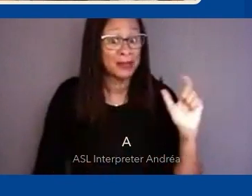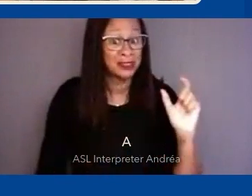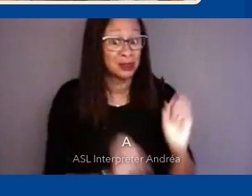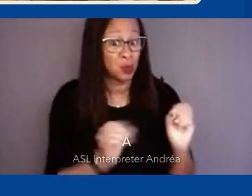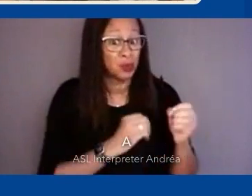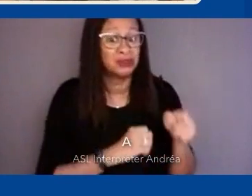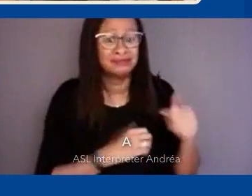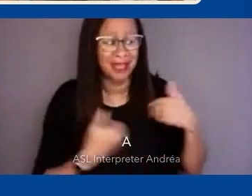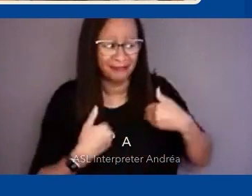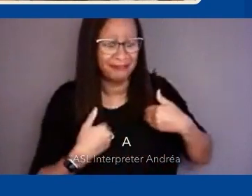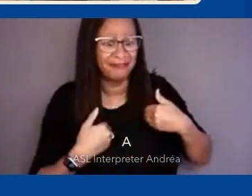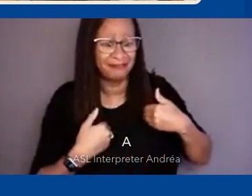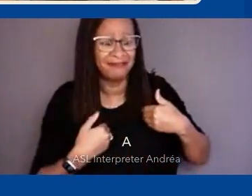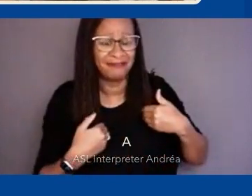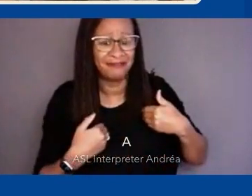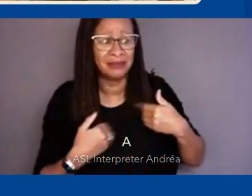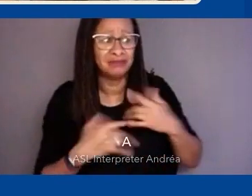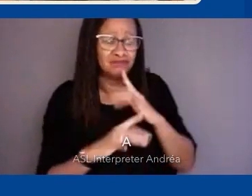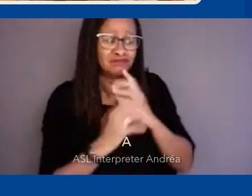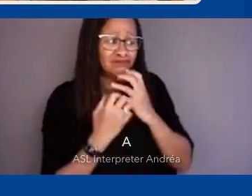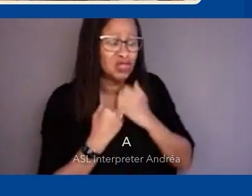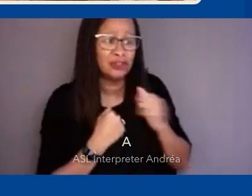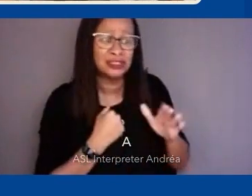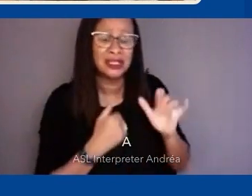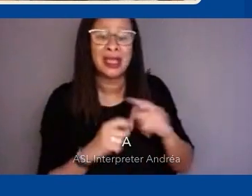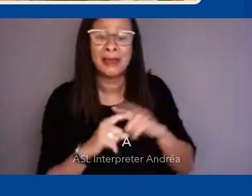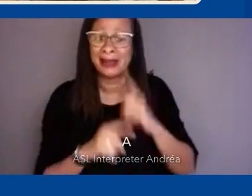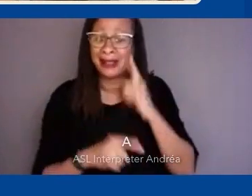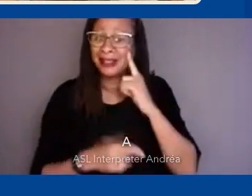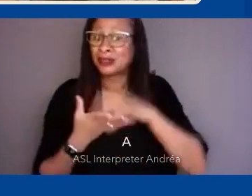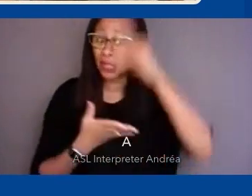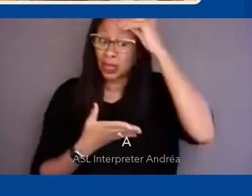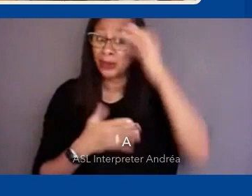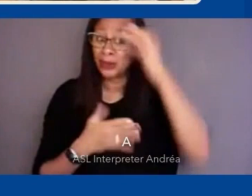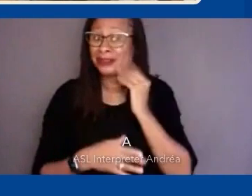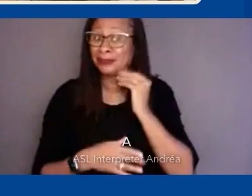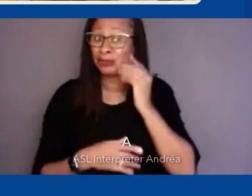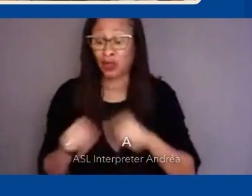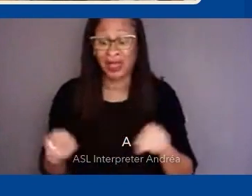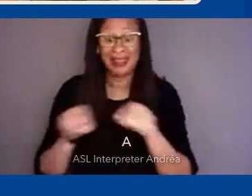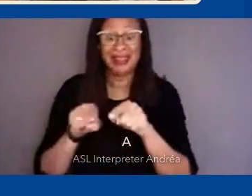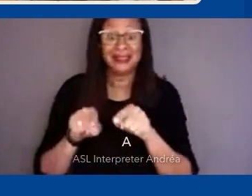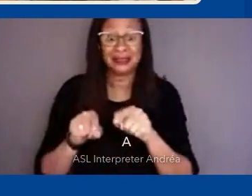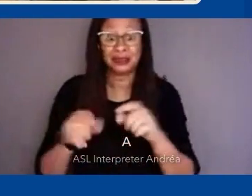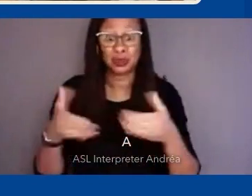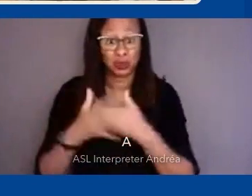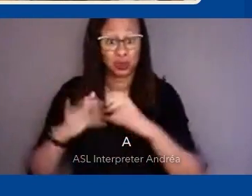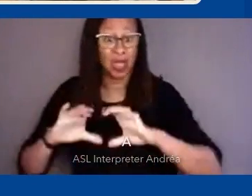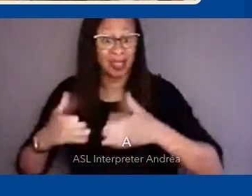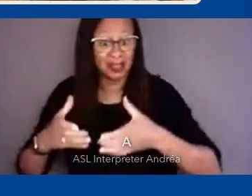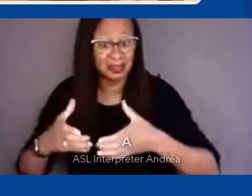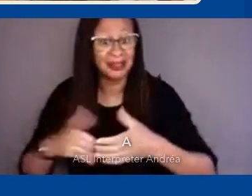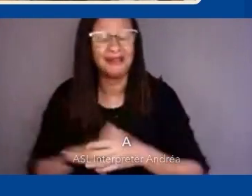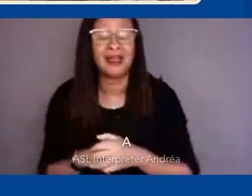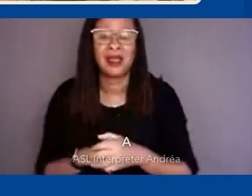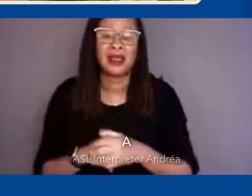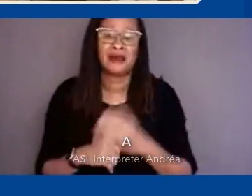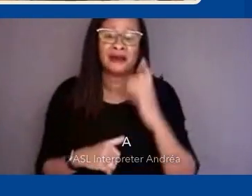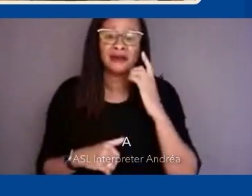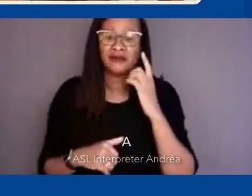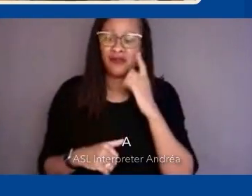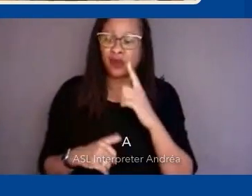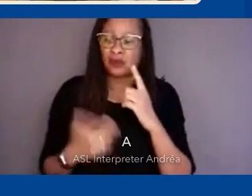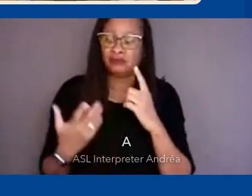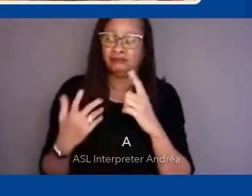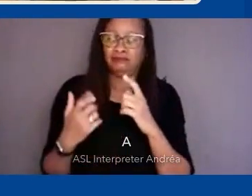there. But I think it was like a learning experience for them too. Some of these bigger Muslim